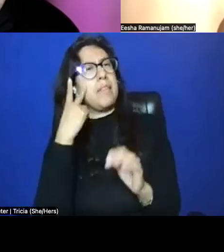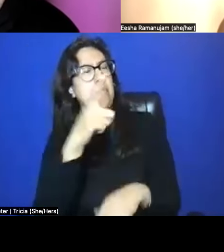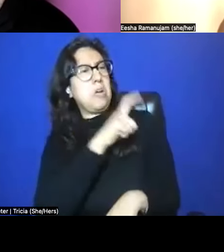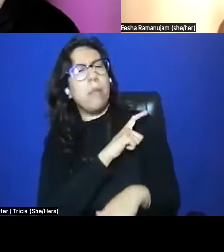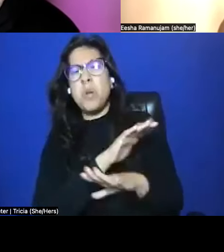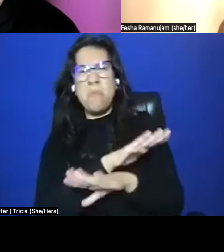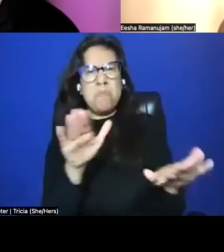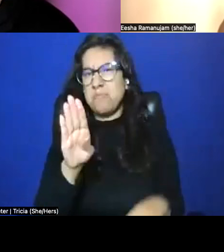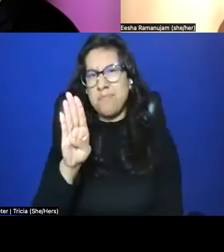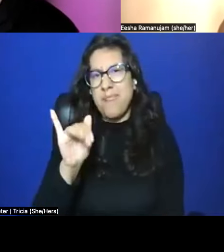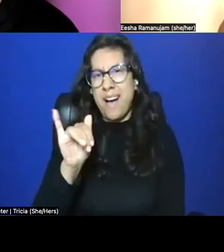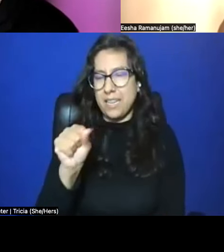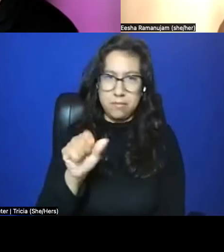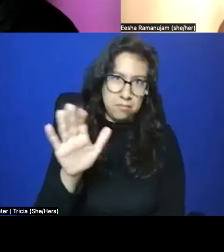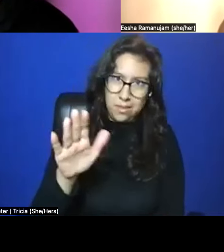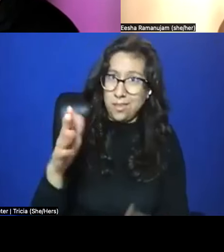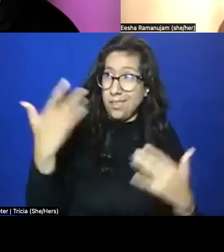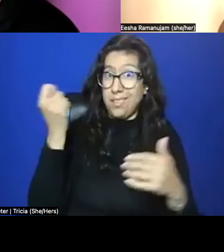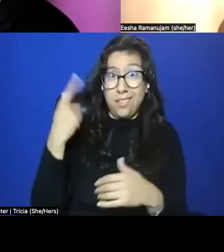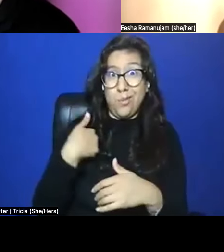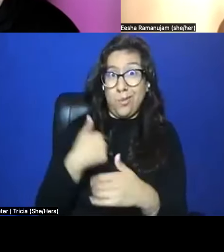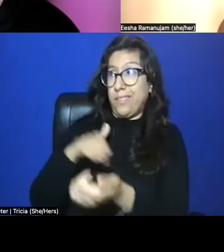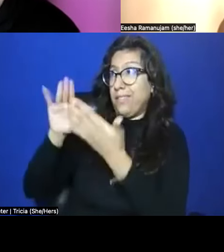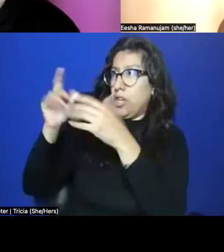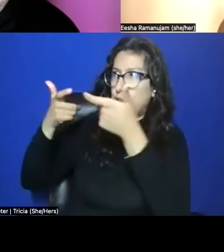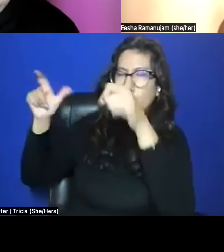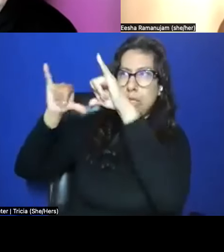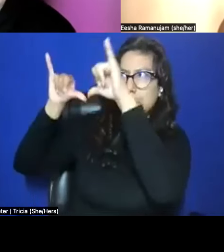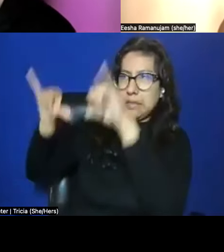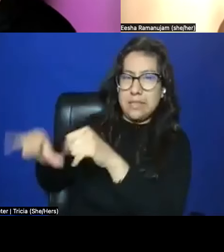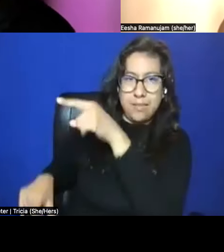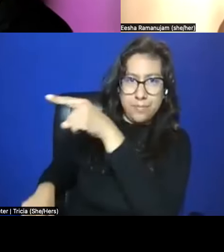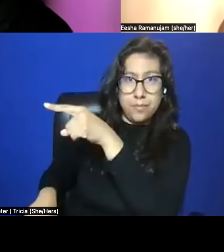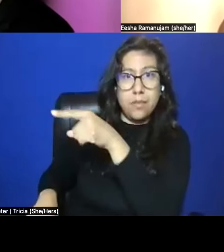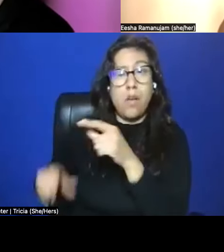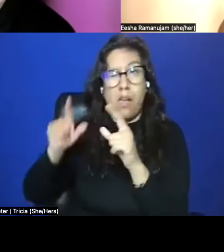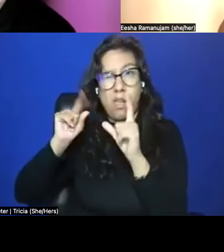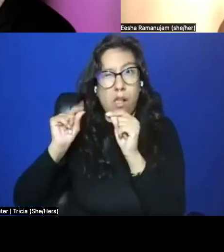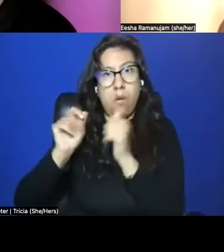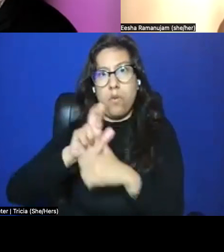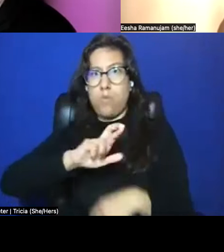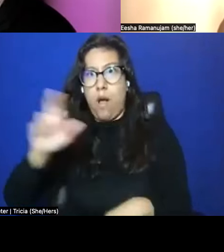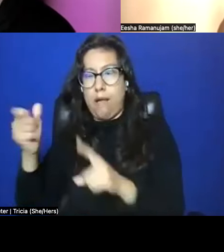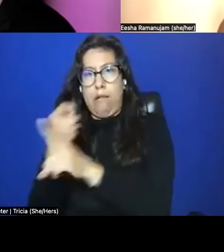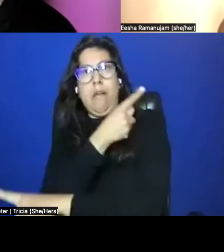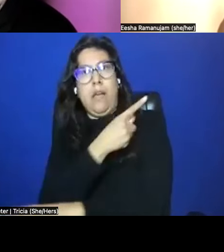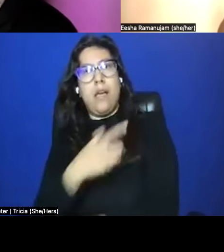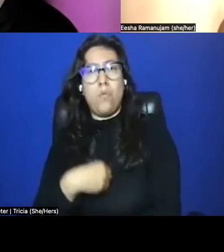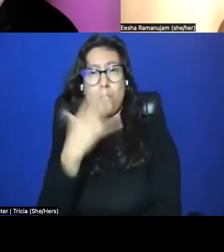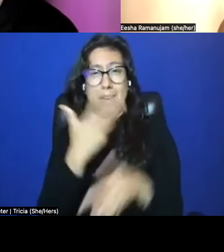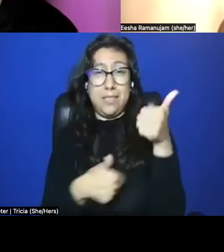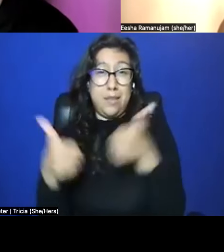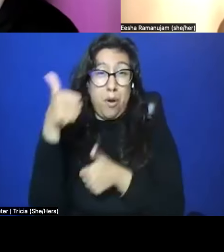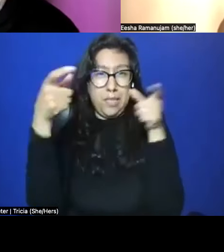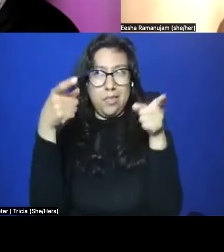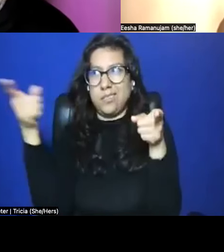that, you know, we're up against an enormous system that has shown not only to collude with right-wing extremists and white supremacists, but sometimes, a lot of times, they're one